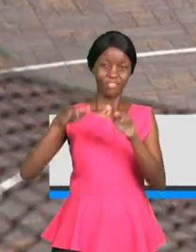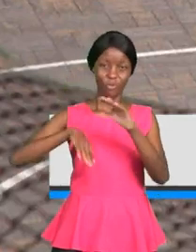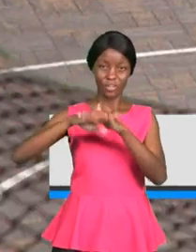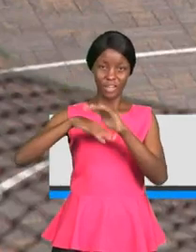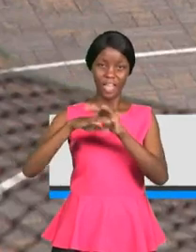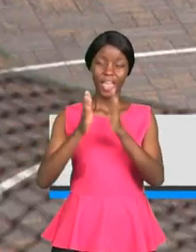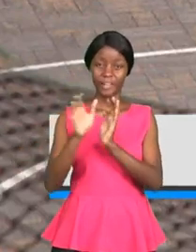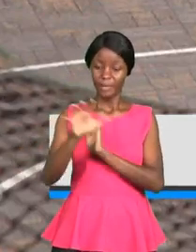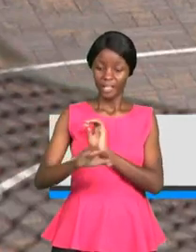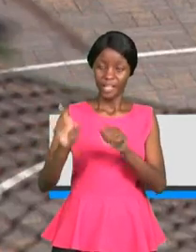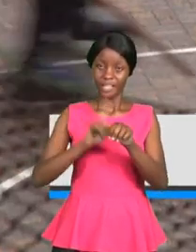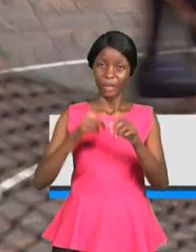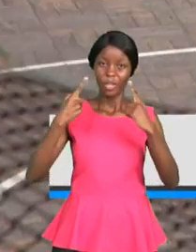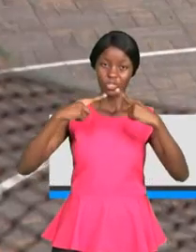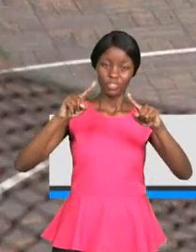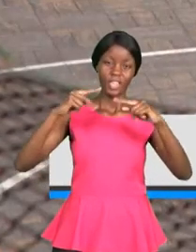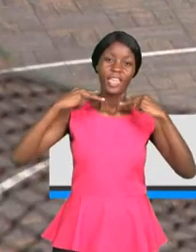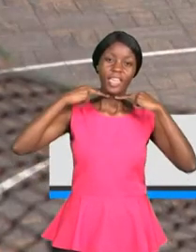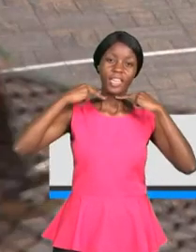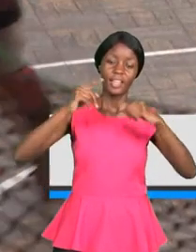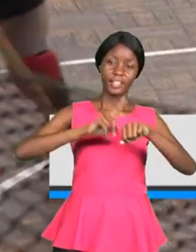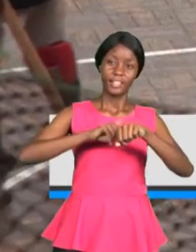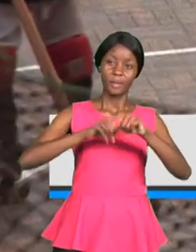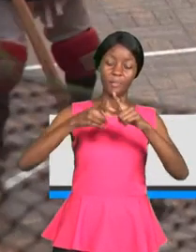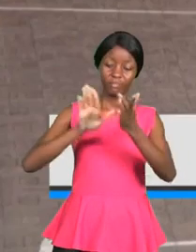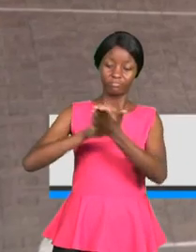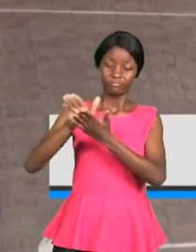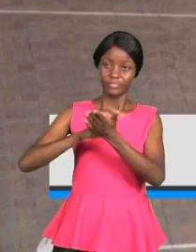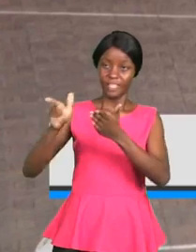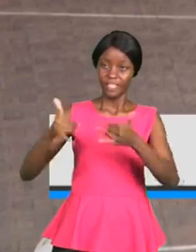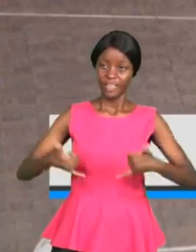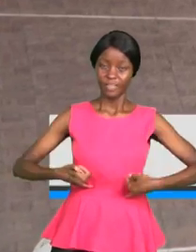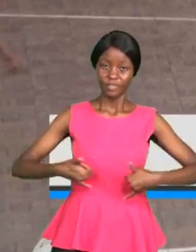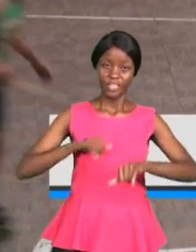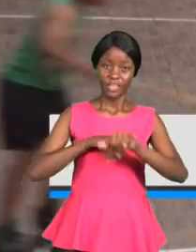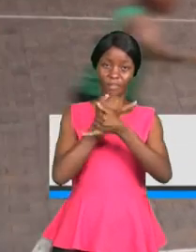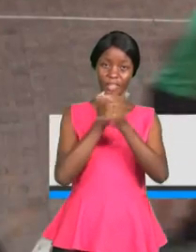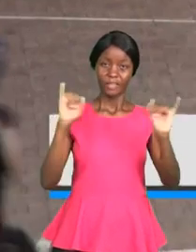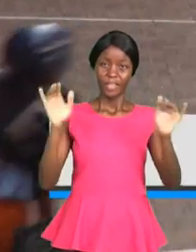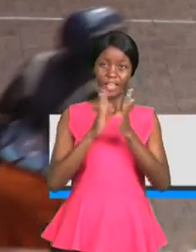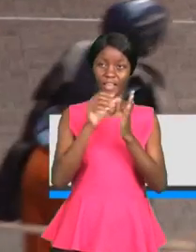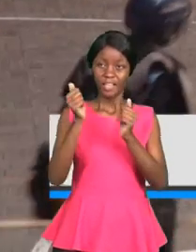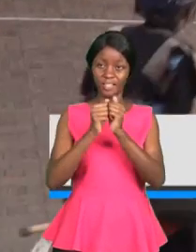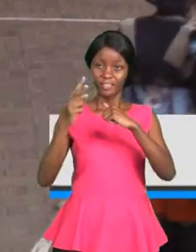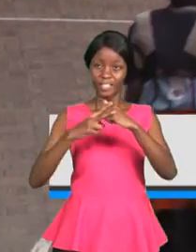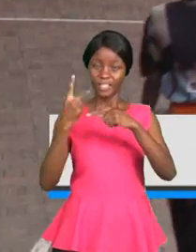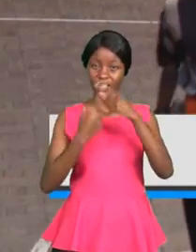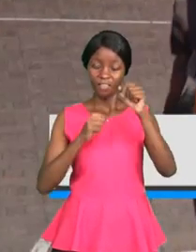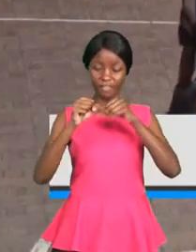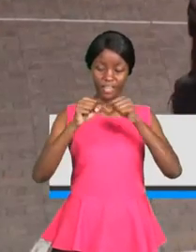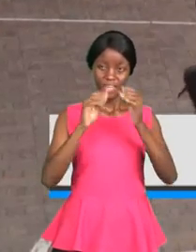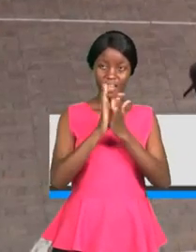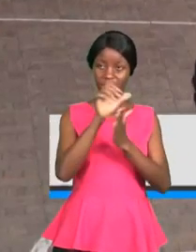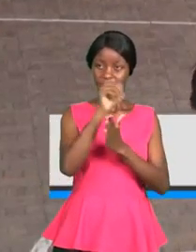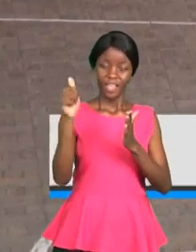both Portuguese during the colonial era, enthusiasm for the sport survived the fight for independence and 17-year civil war and countless